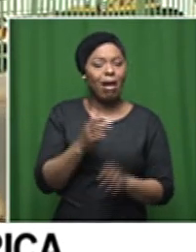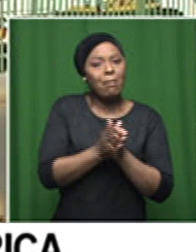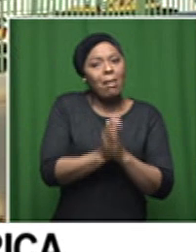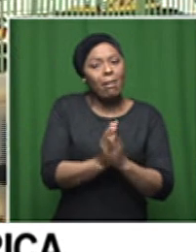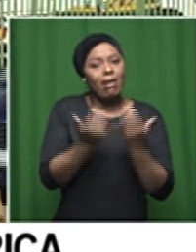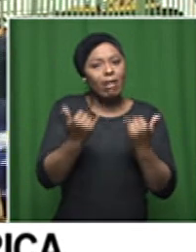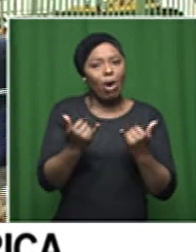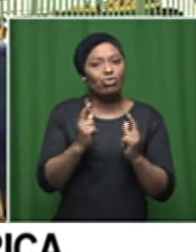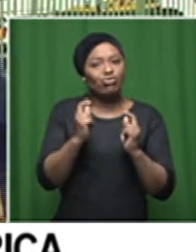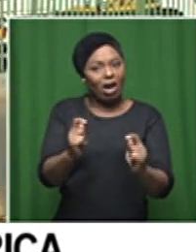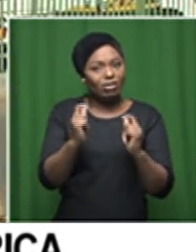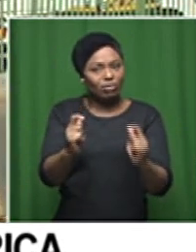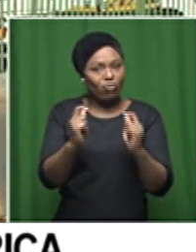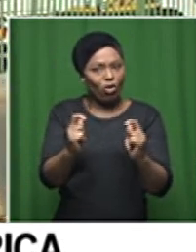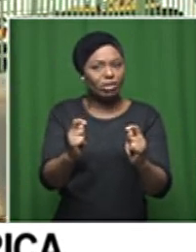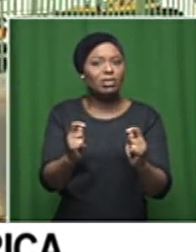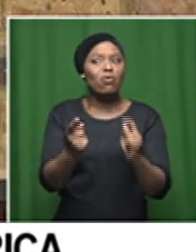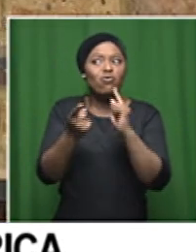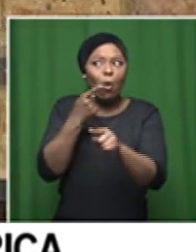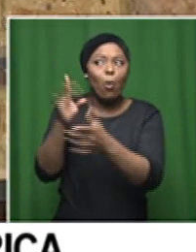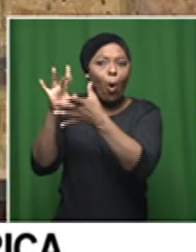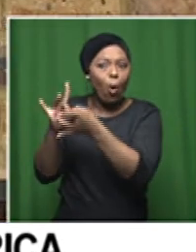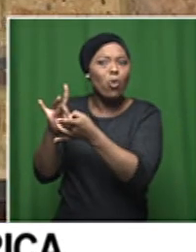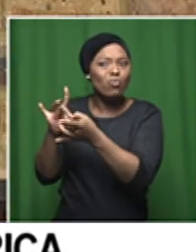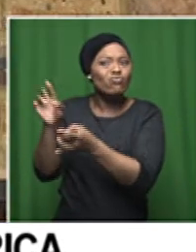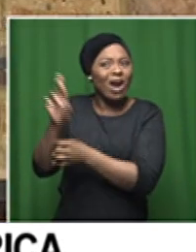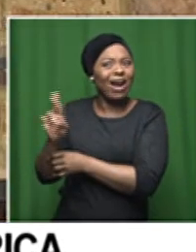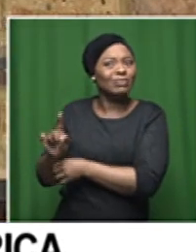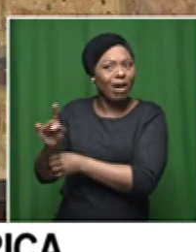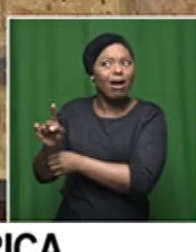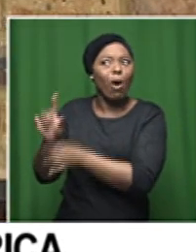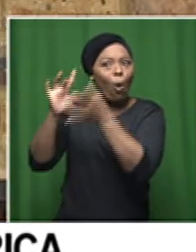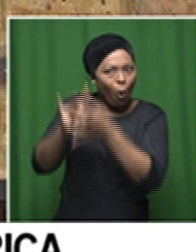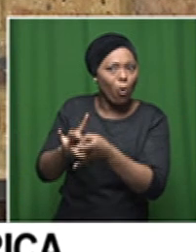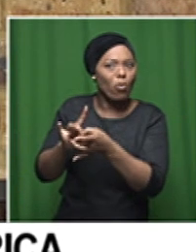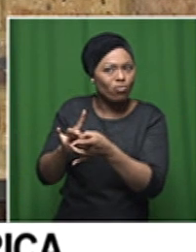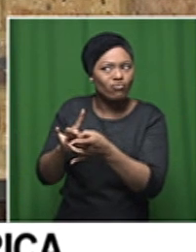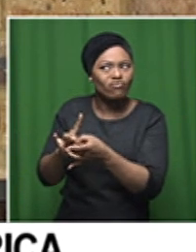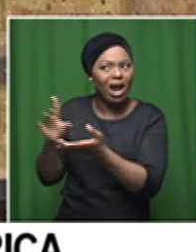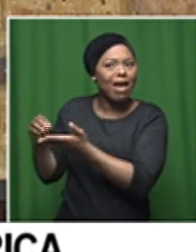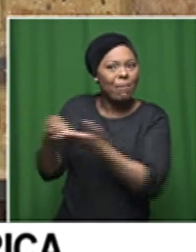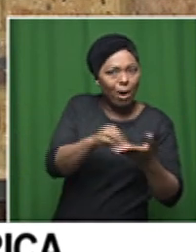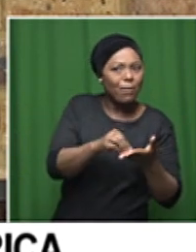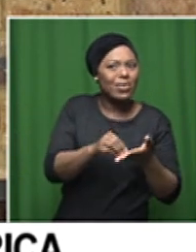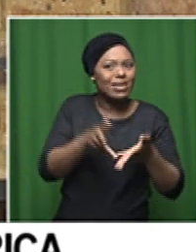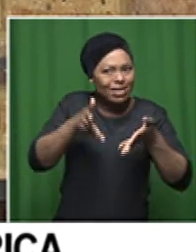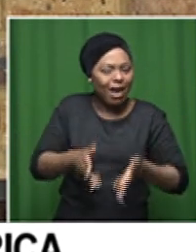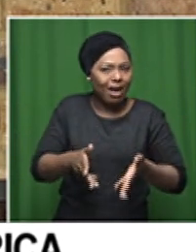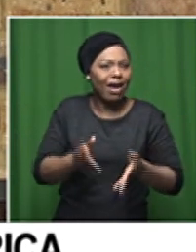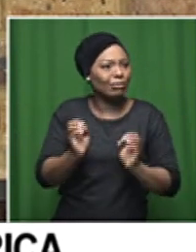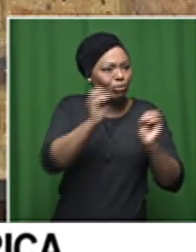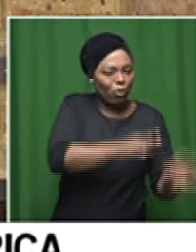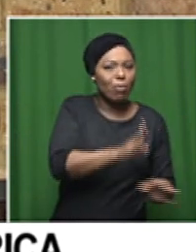di transport tse re di re tsayang go tswa go re dulang teng because ra more ga rena le ditšhelete tse nako ngwe tla be le